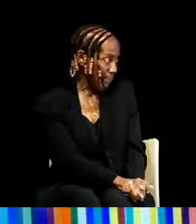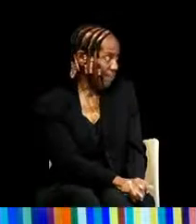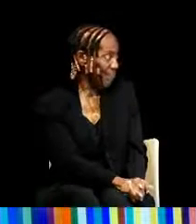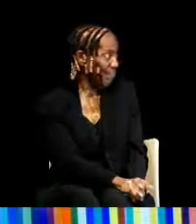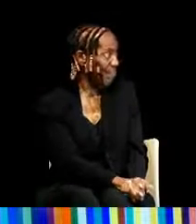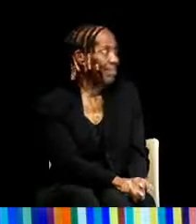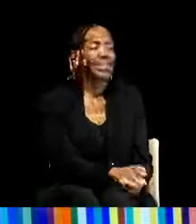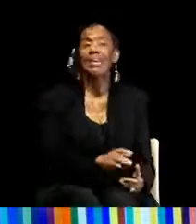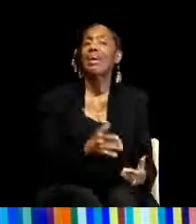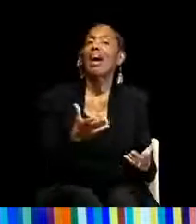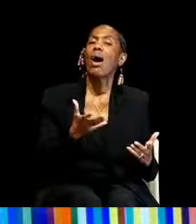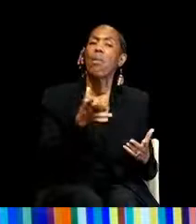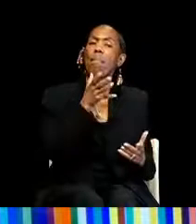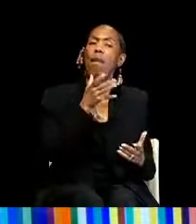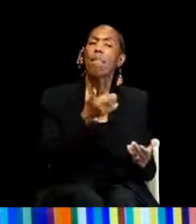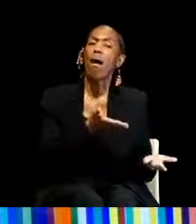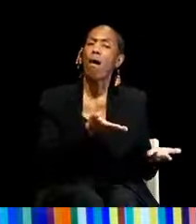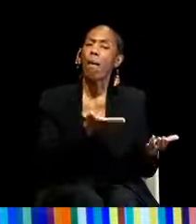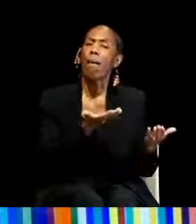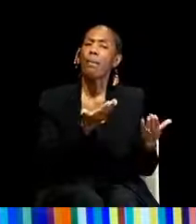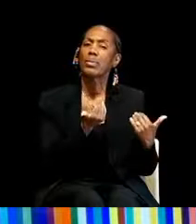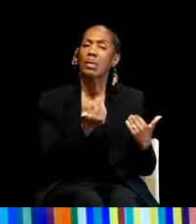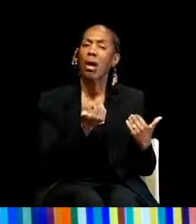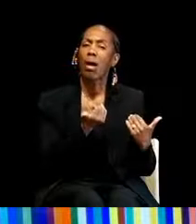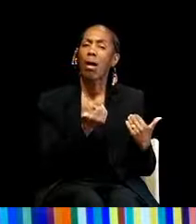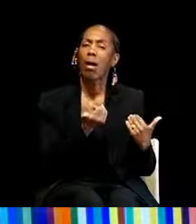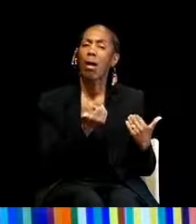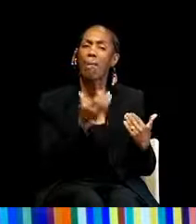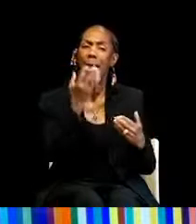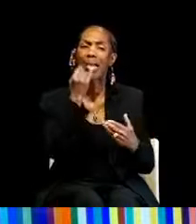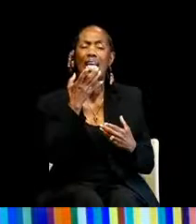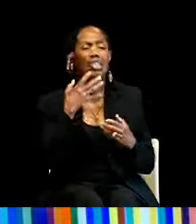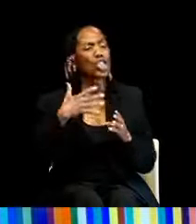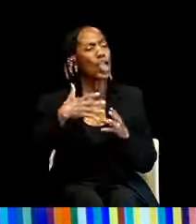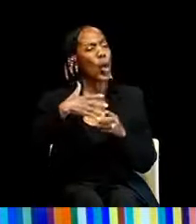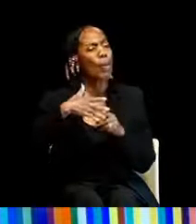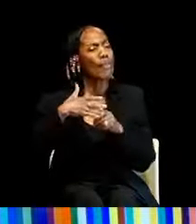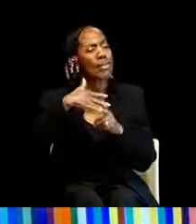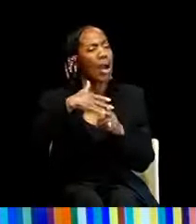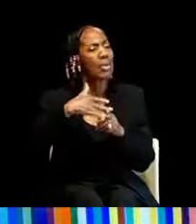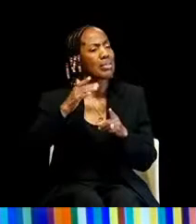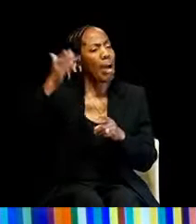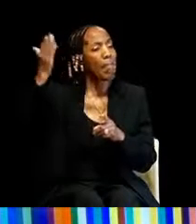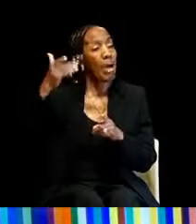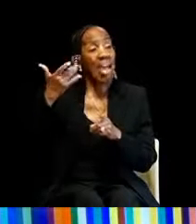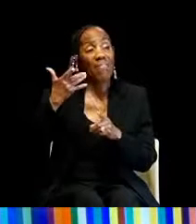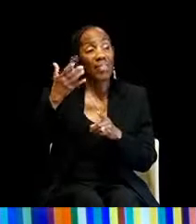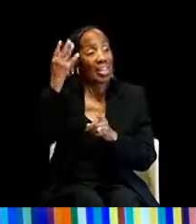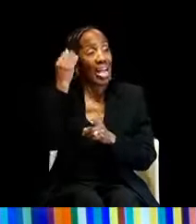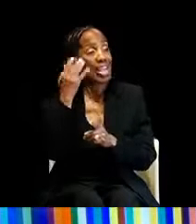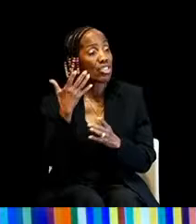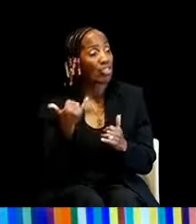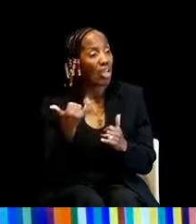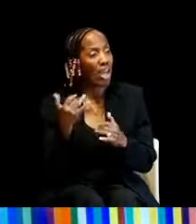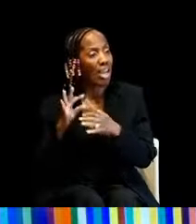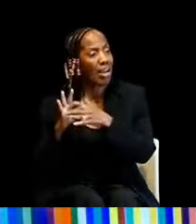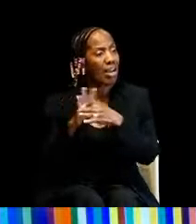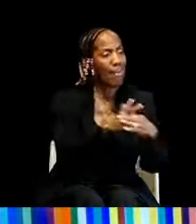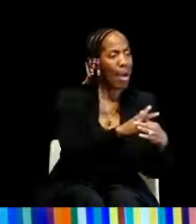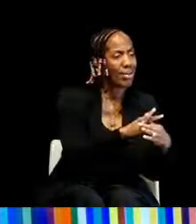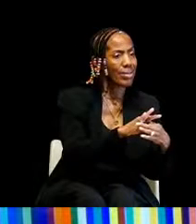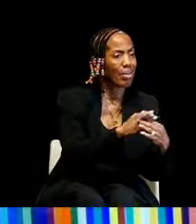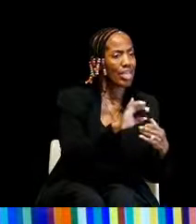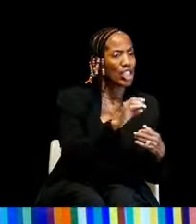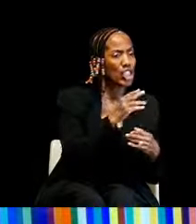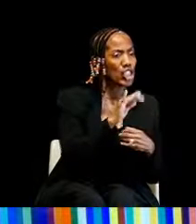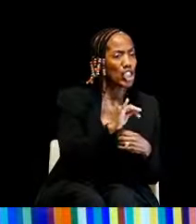So, y'all, I wanted my mom to provide that context, because everything that I'll be sharing today relates back to that, my